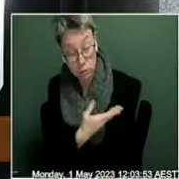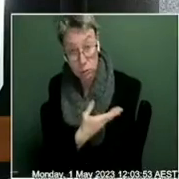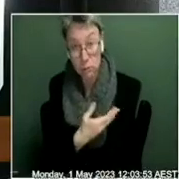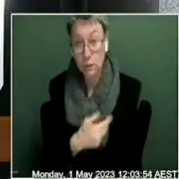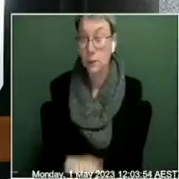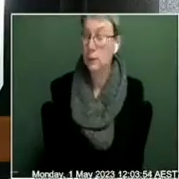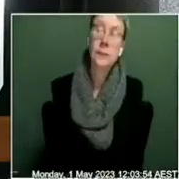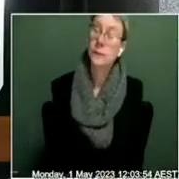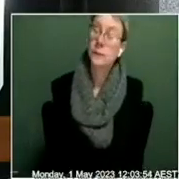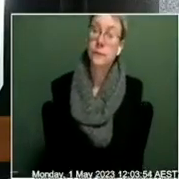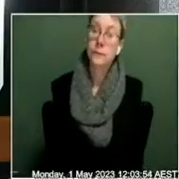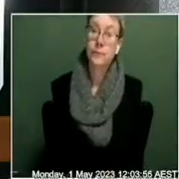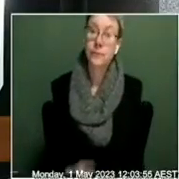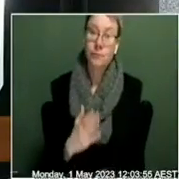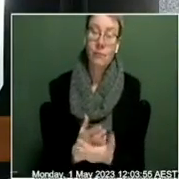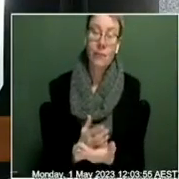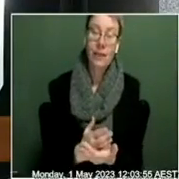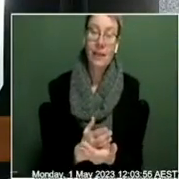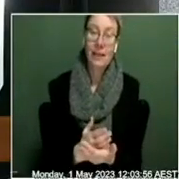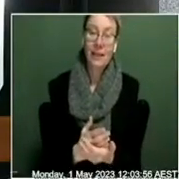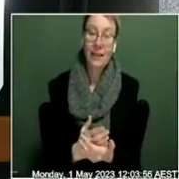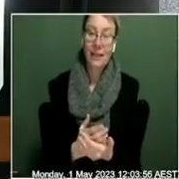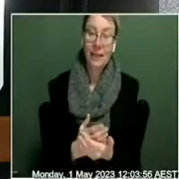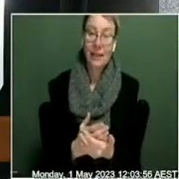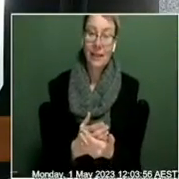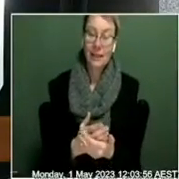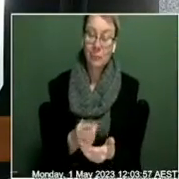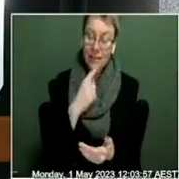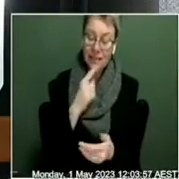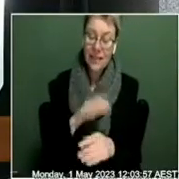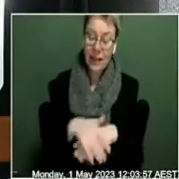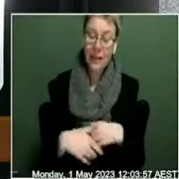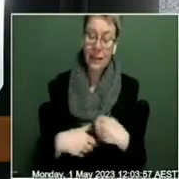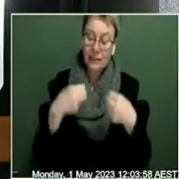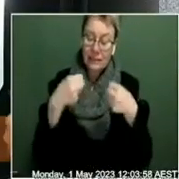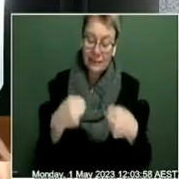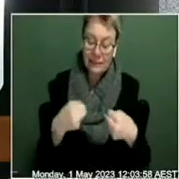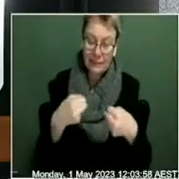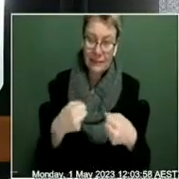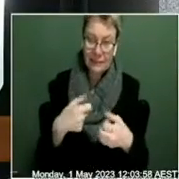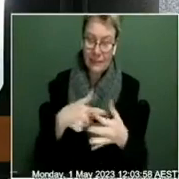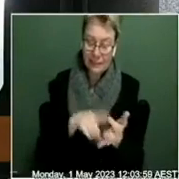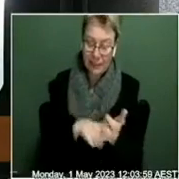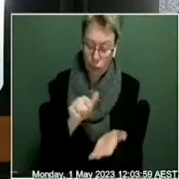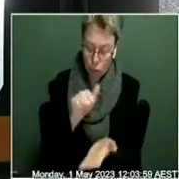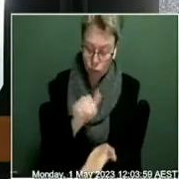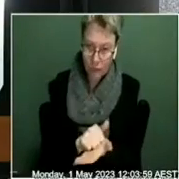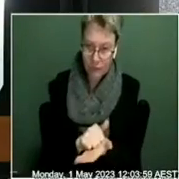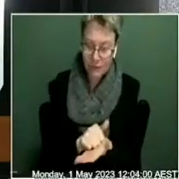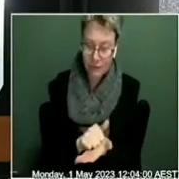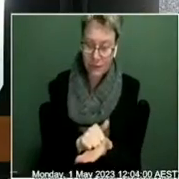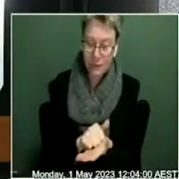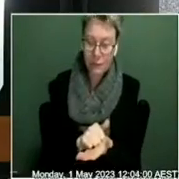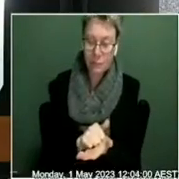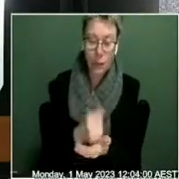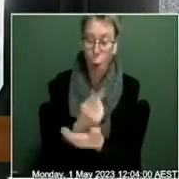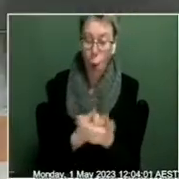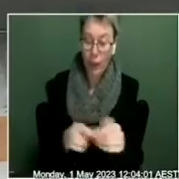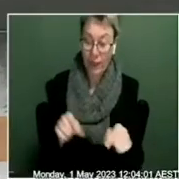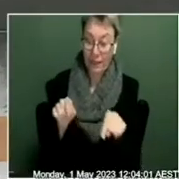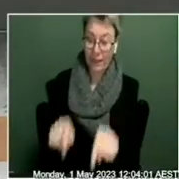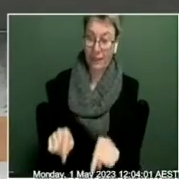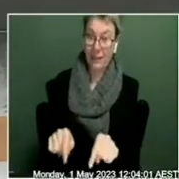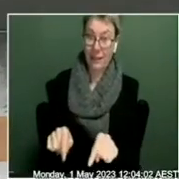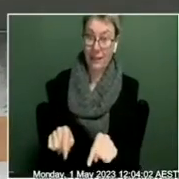probably a matter of diverting people to health support rather than the infrastructure itself. Are you aware of whether the state is